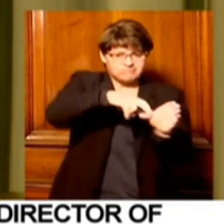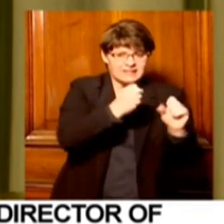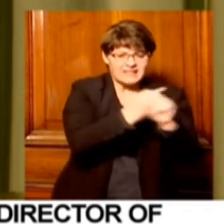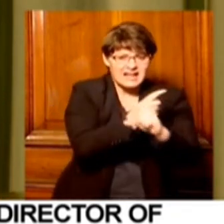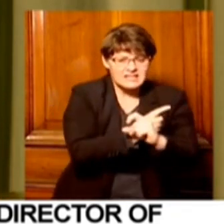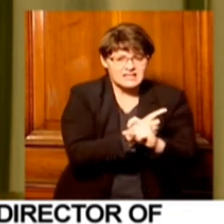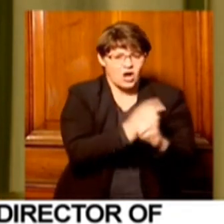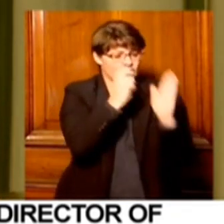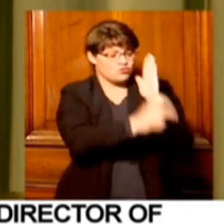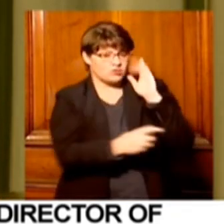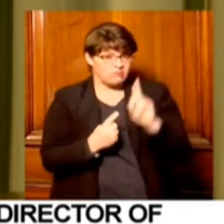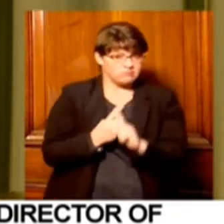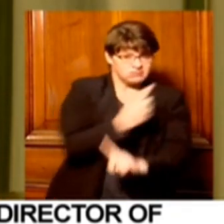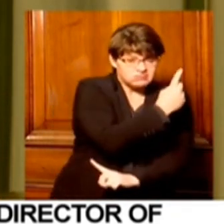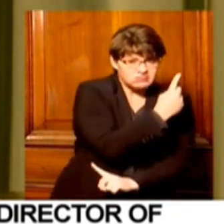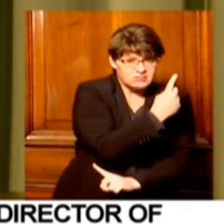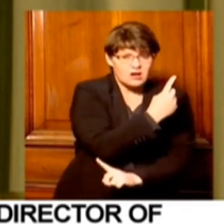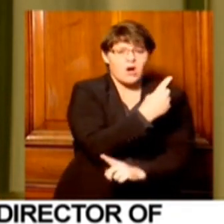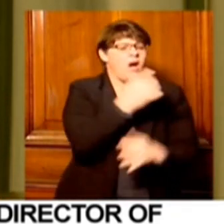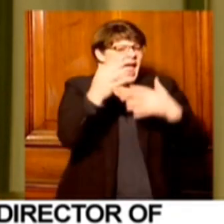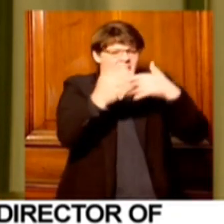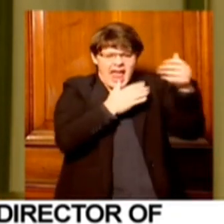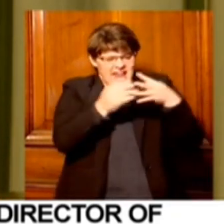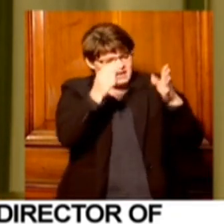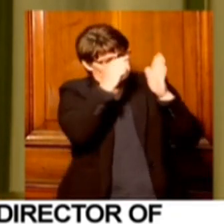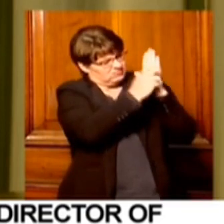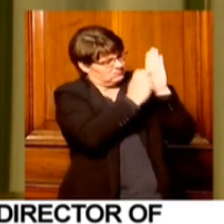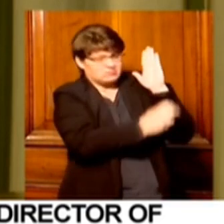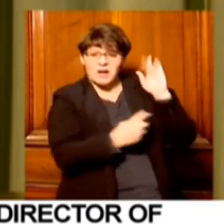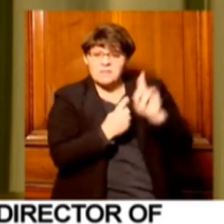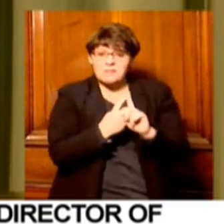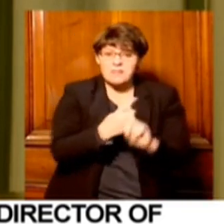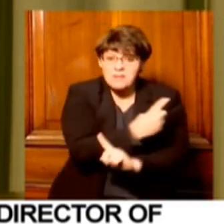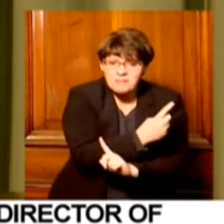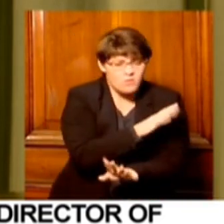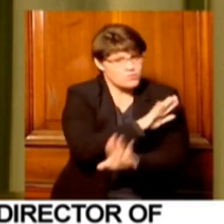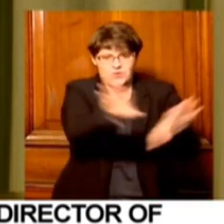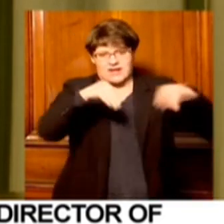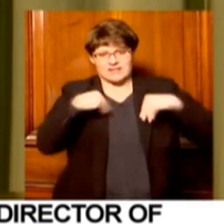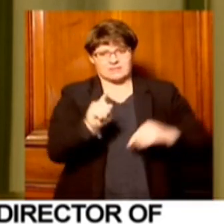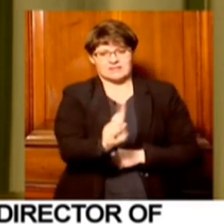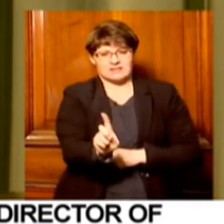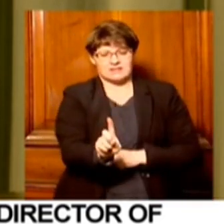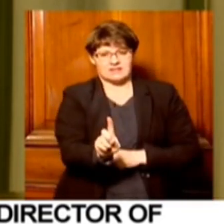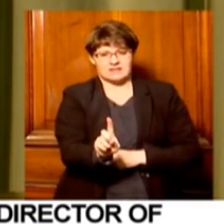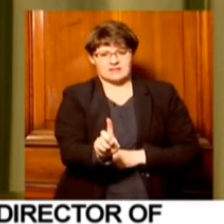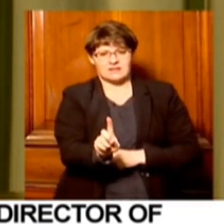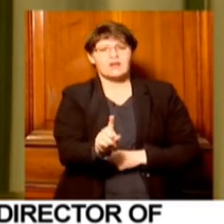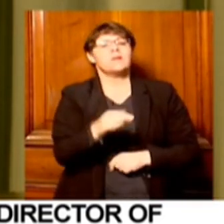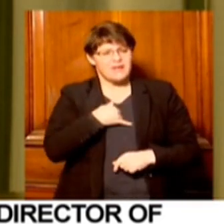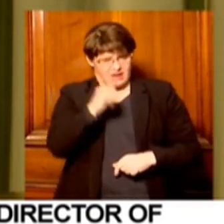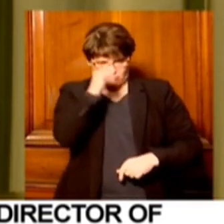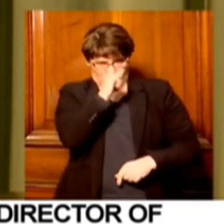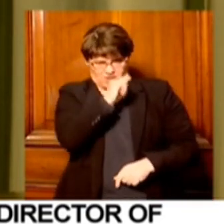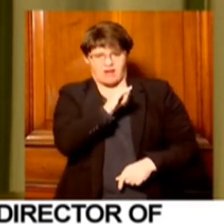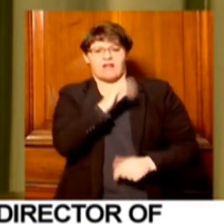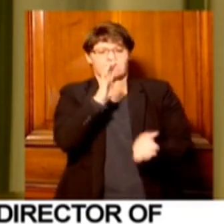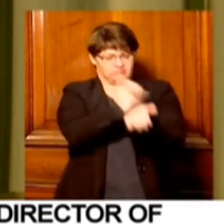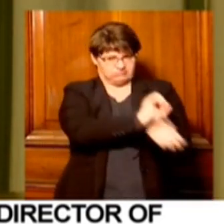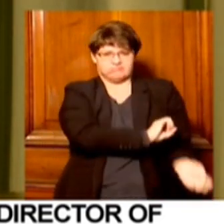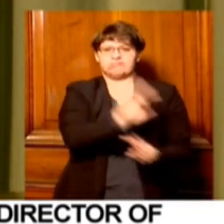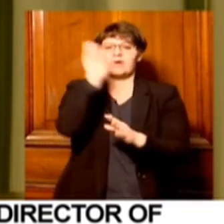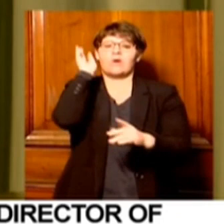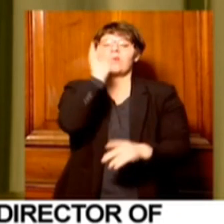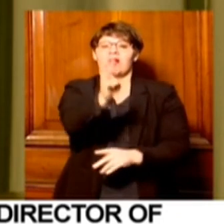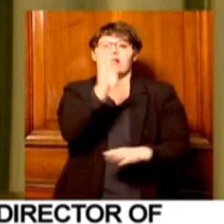Violation of the regulations and any of the directions we are issuing today is a criminal offense, and